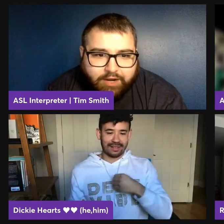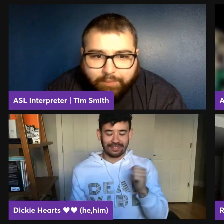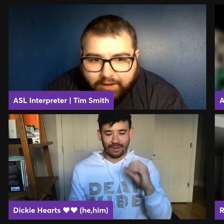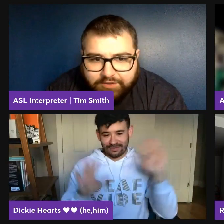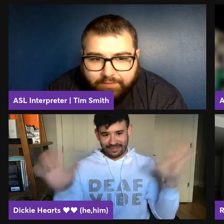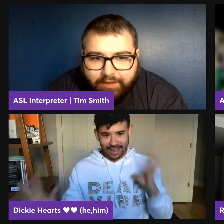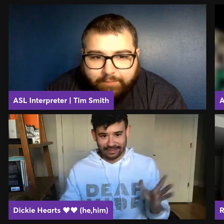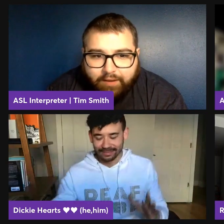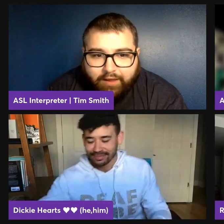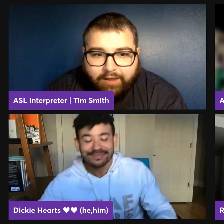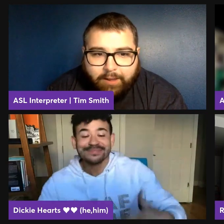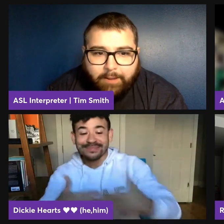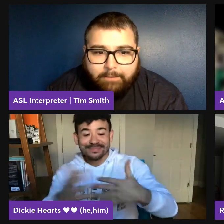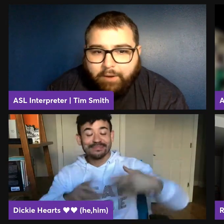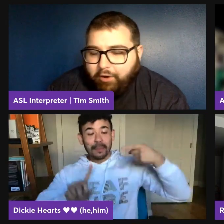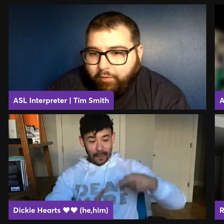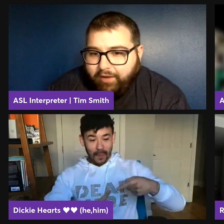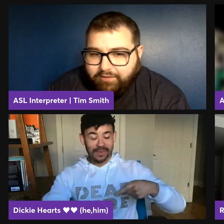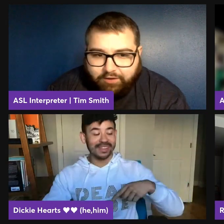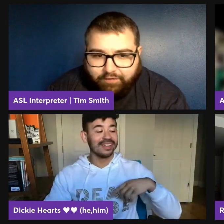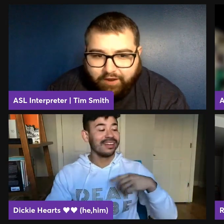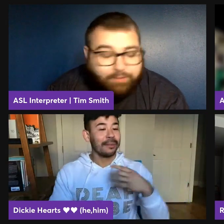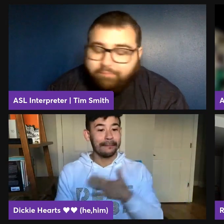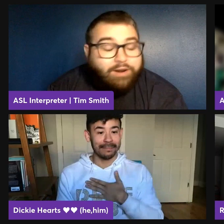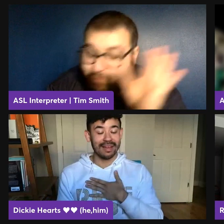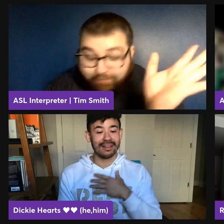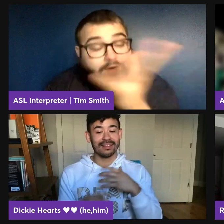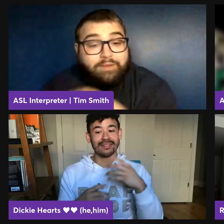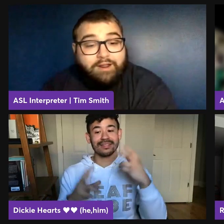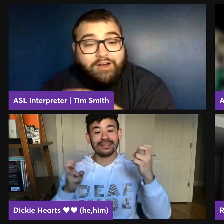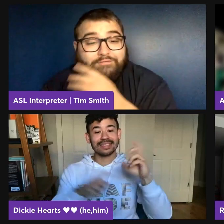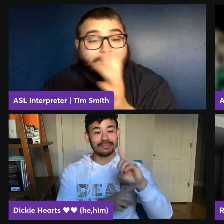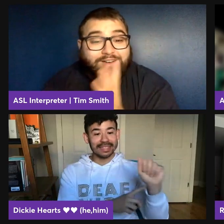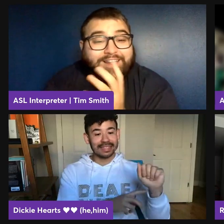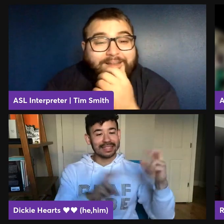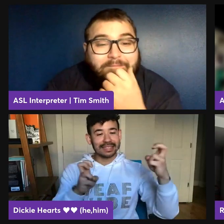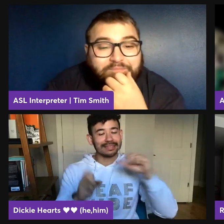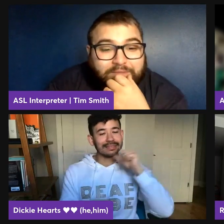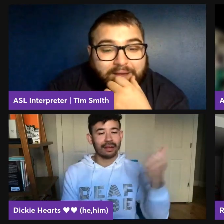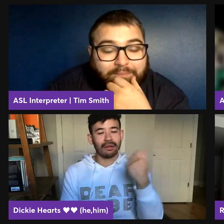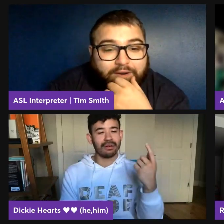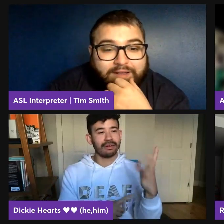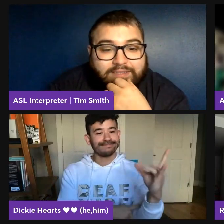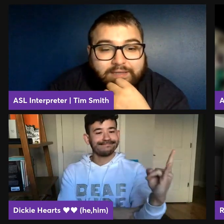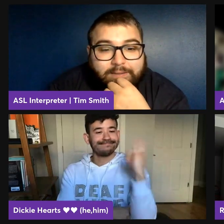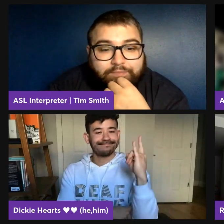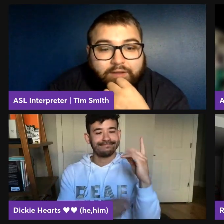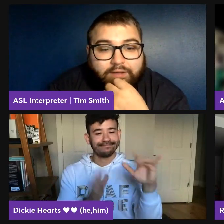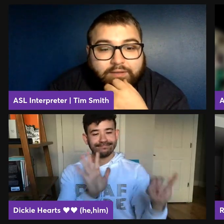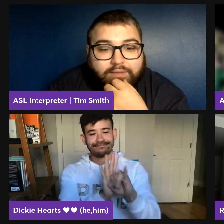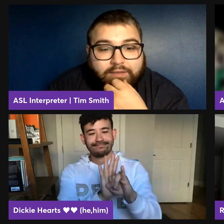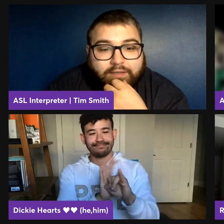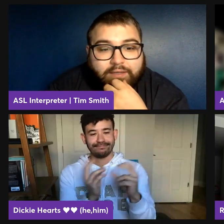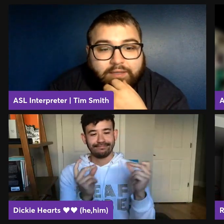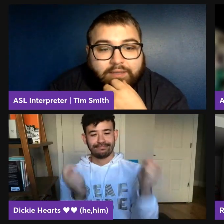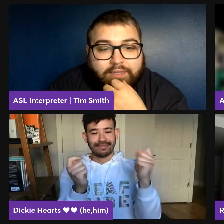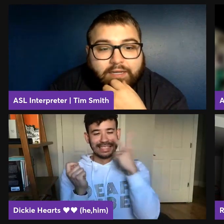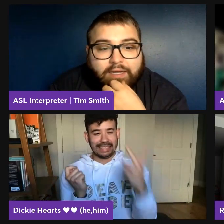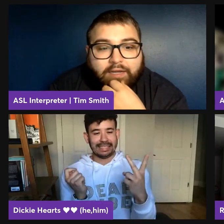Are those AirPods or something? But like mine aren't white, so they're fine. But whatever, I'm getting off point. My point is,